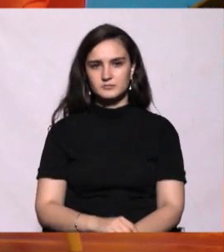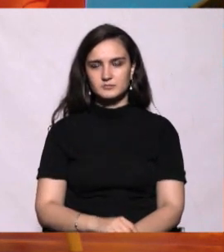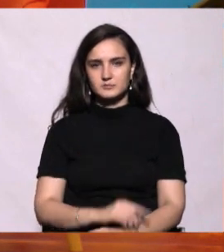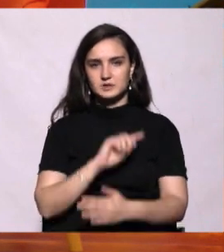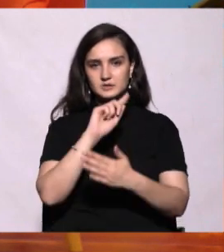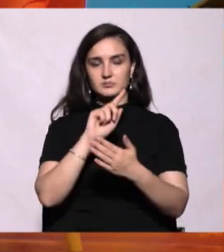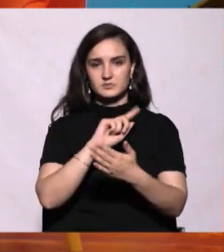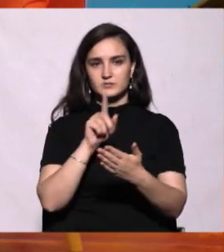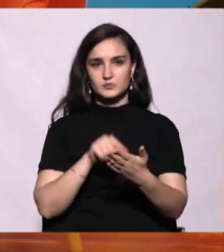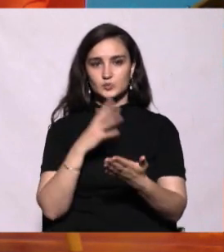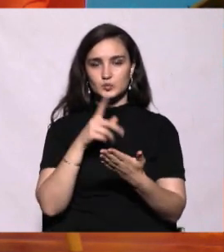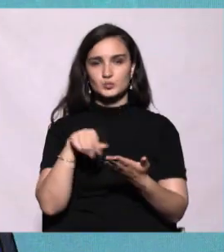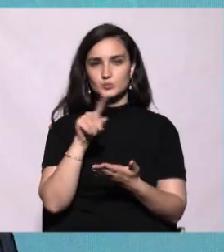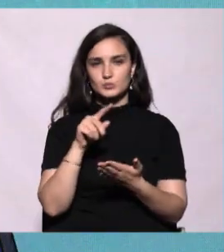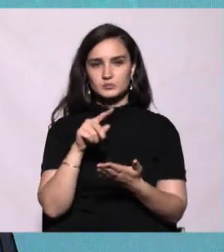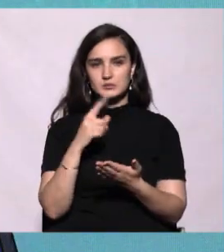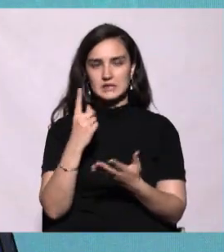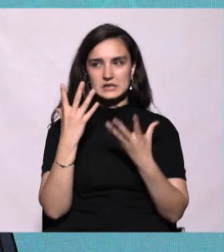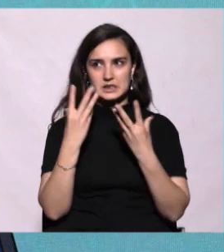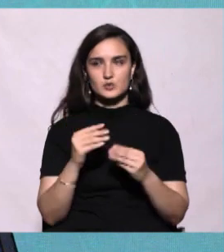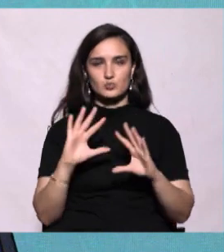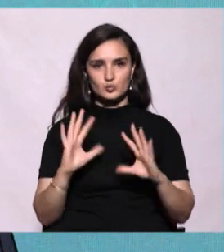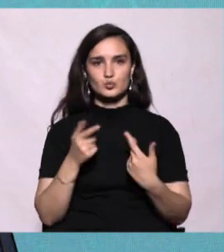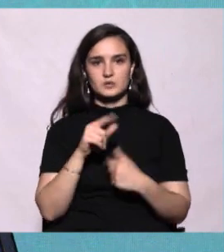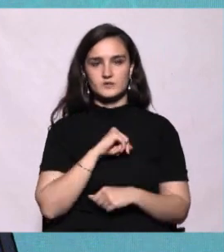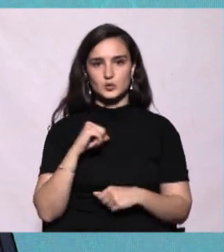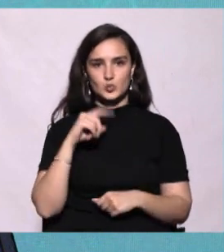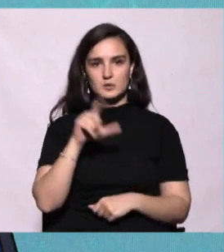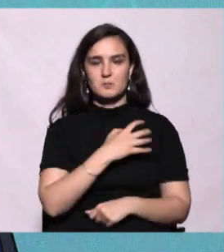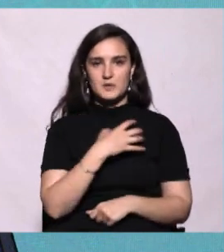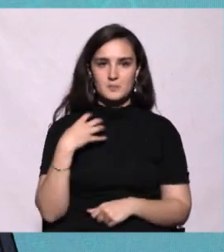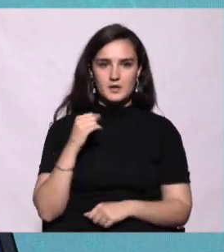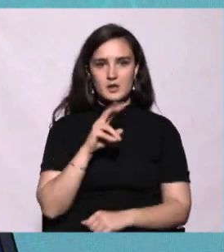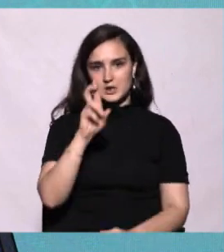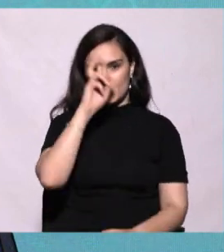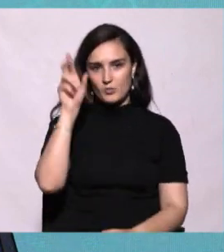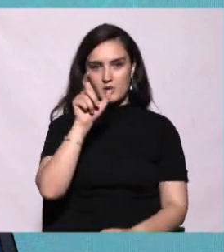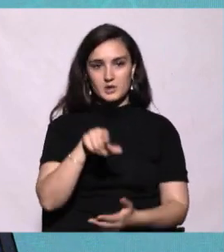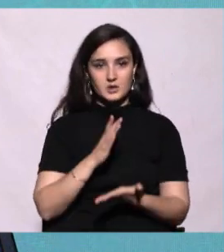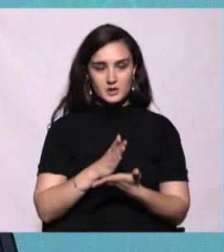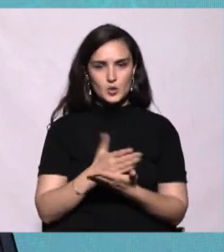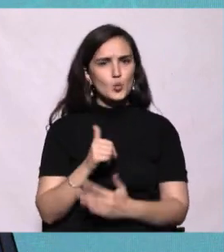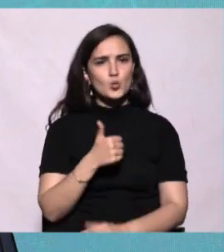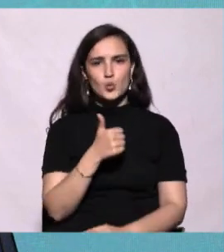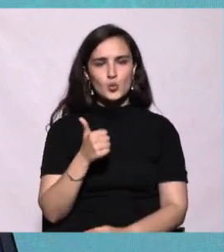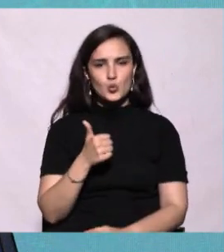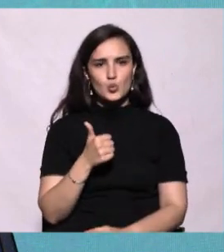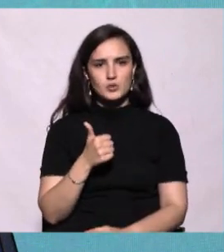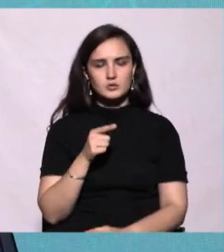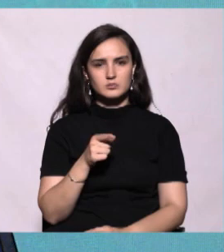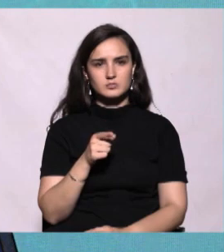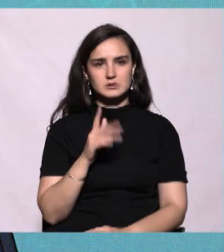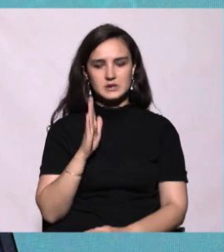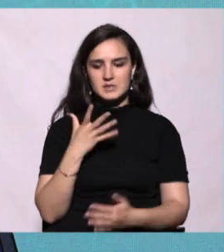question. If you found out one day that you were a king or a queen, how would you